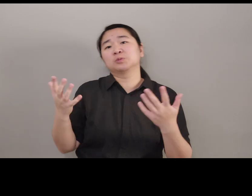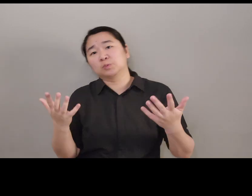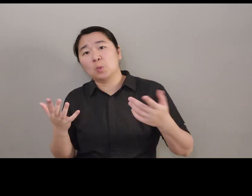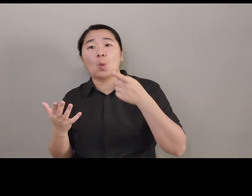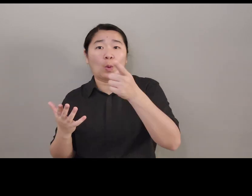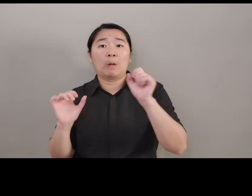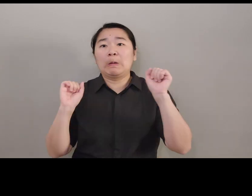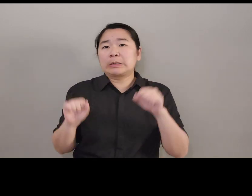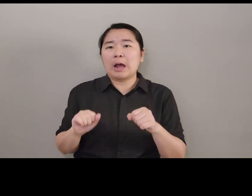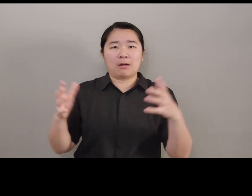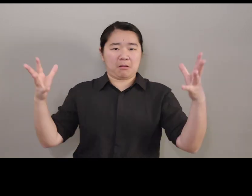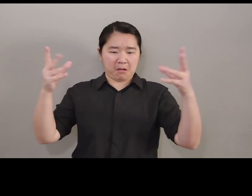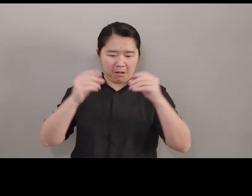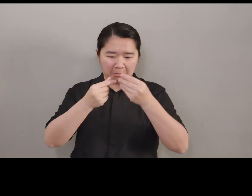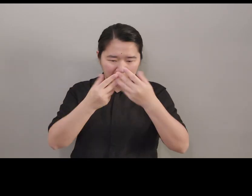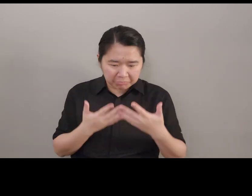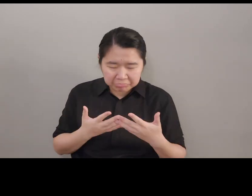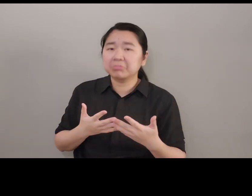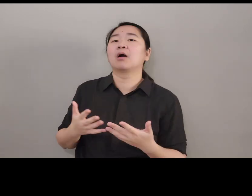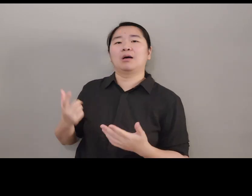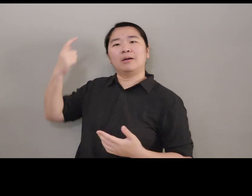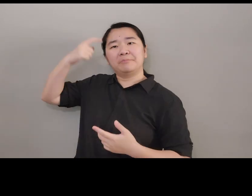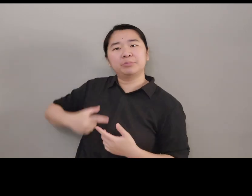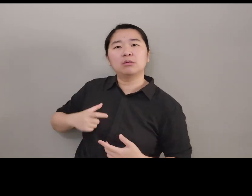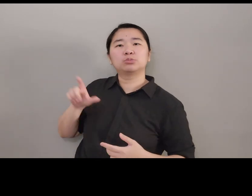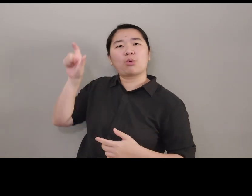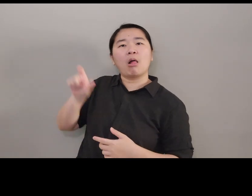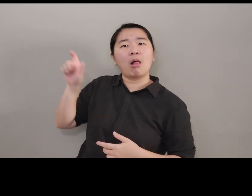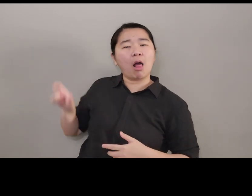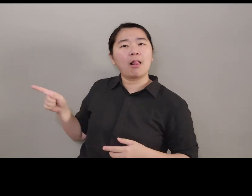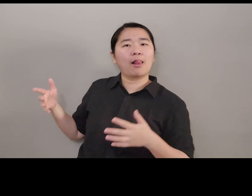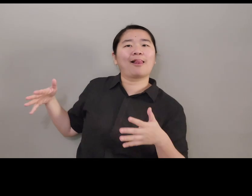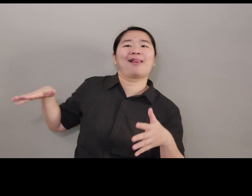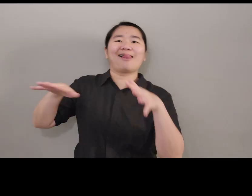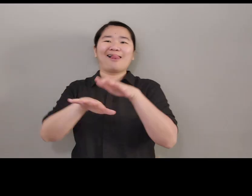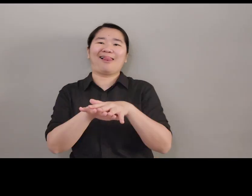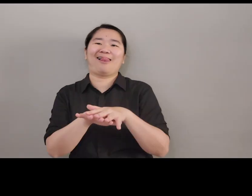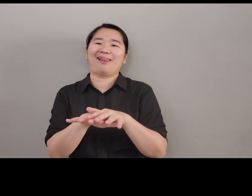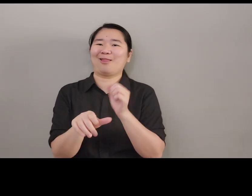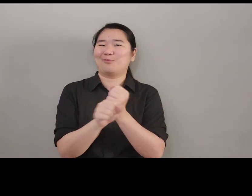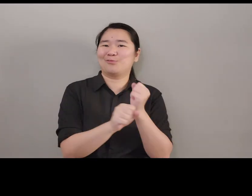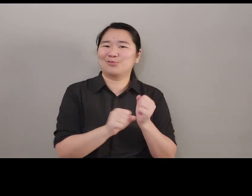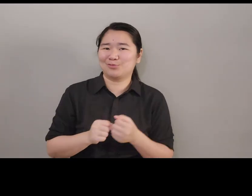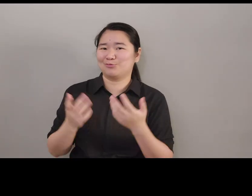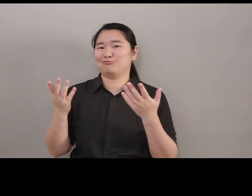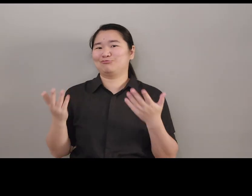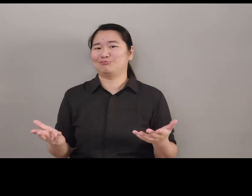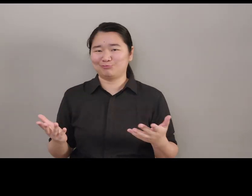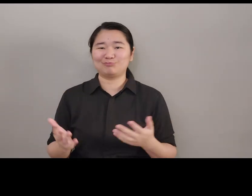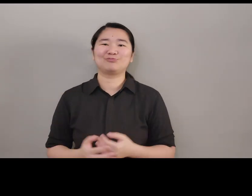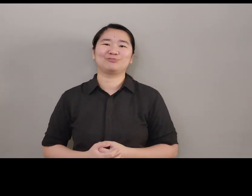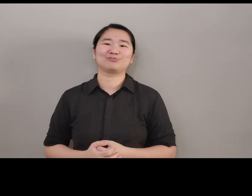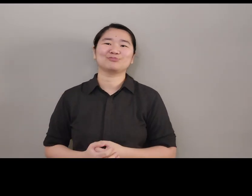manual. So, think about all of these things, 3 buckets, and think about that framework and how you're going